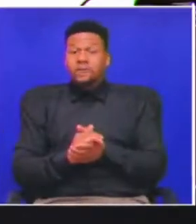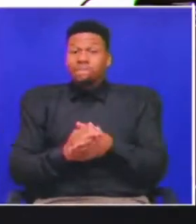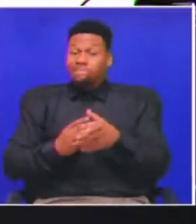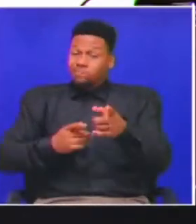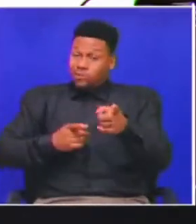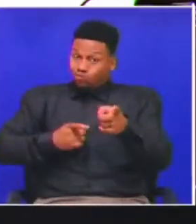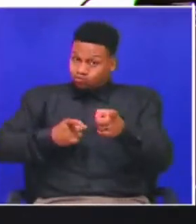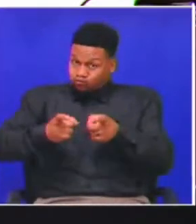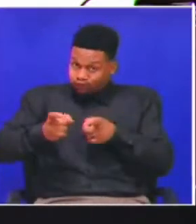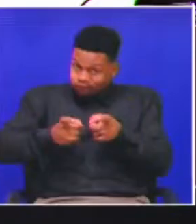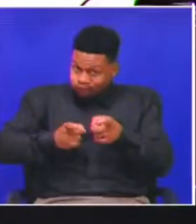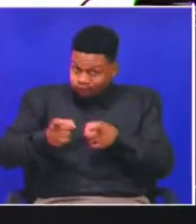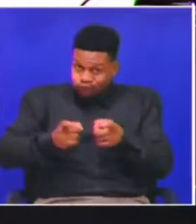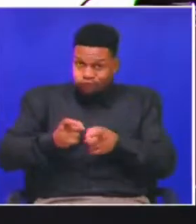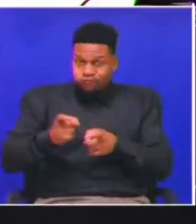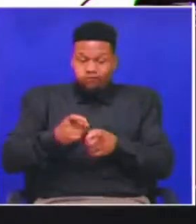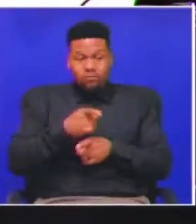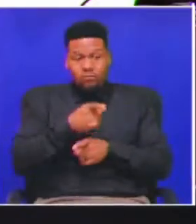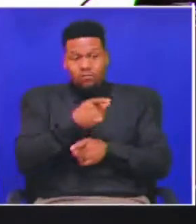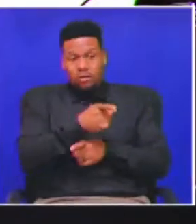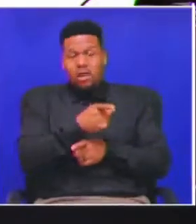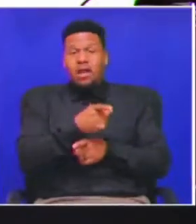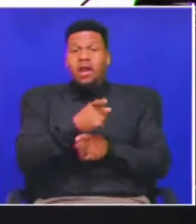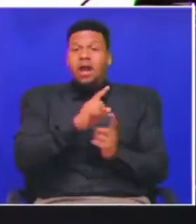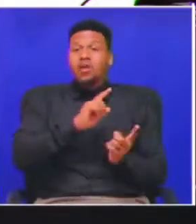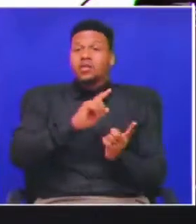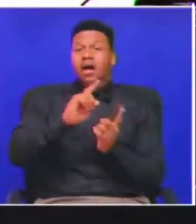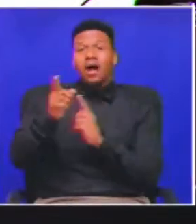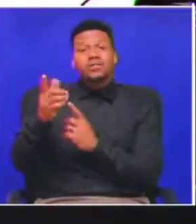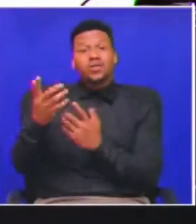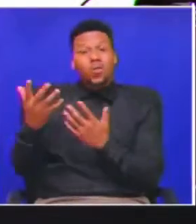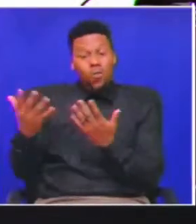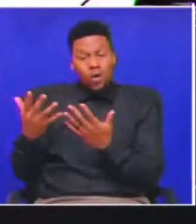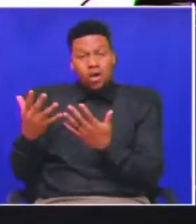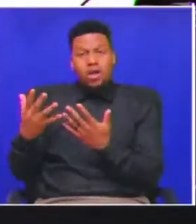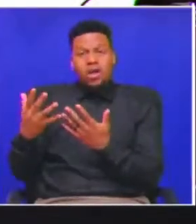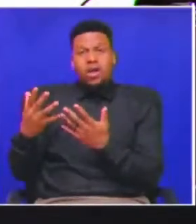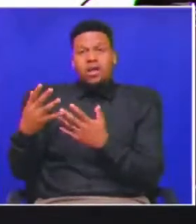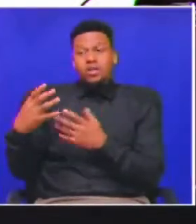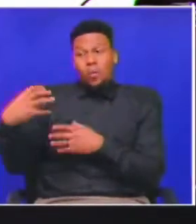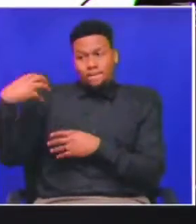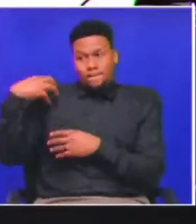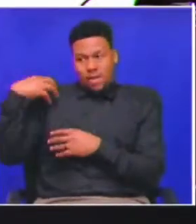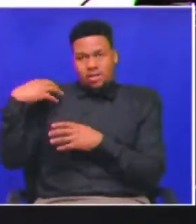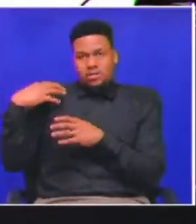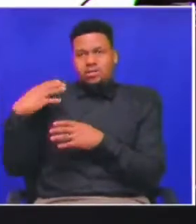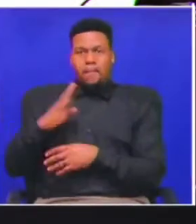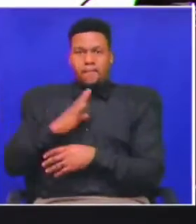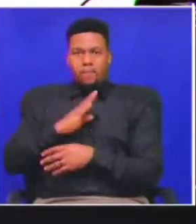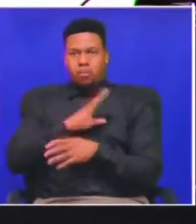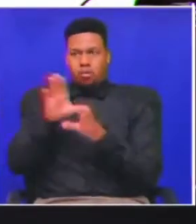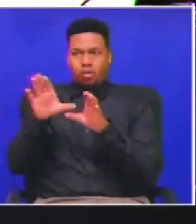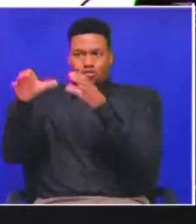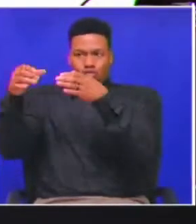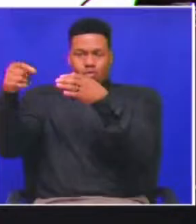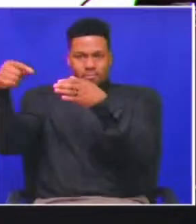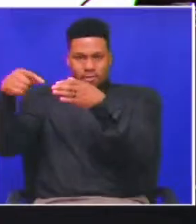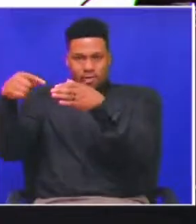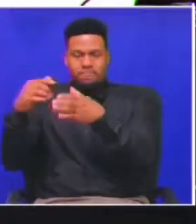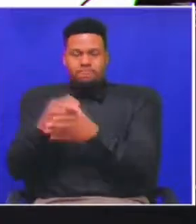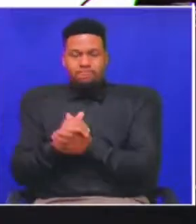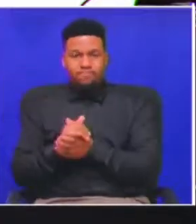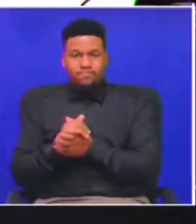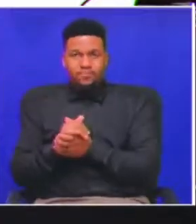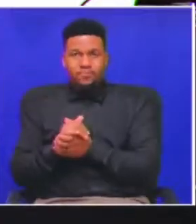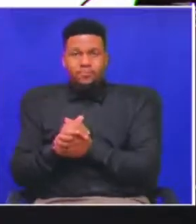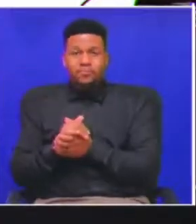account to the Interministerial Consultative Committee on Border Management and our net joins. In